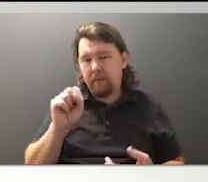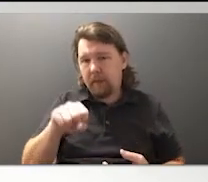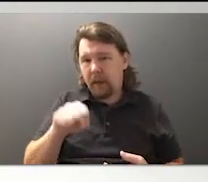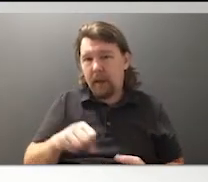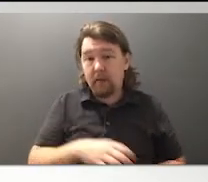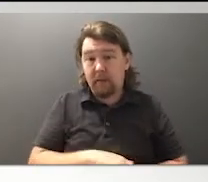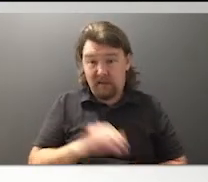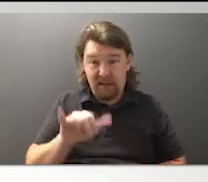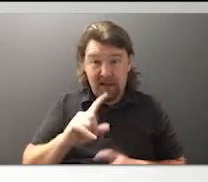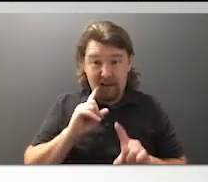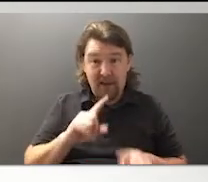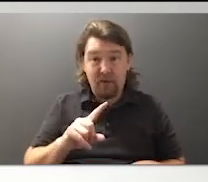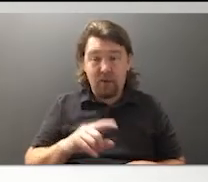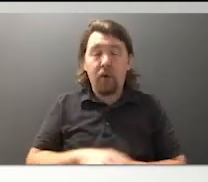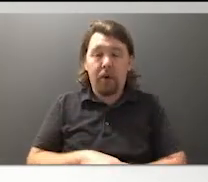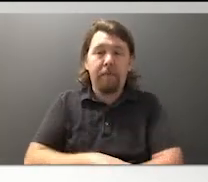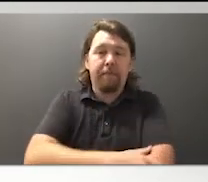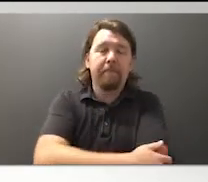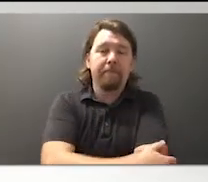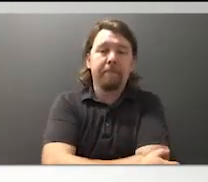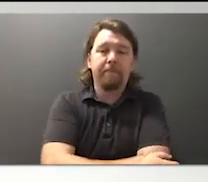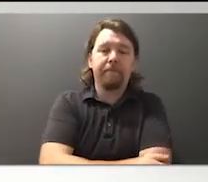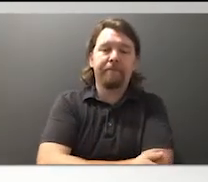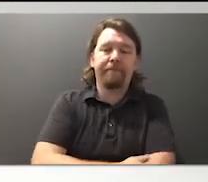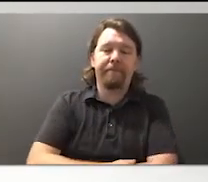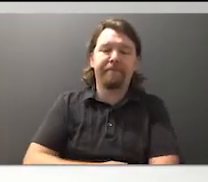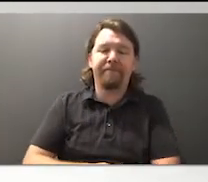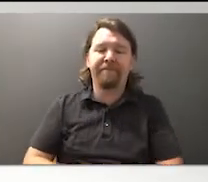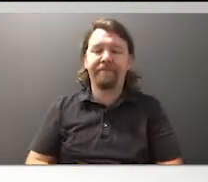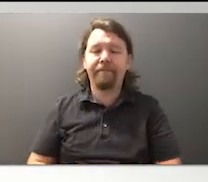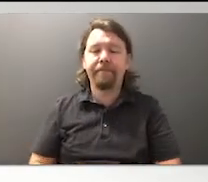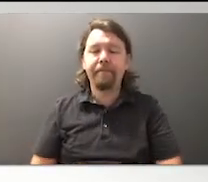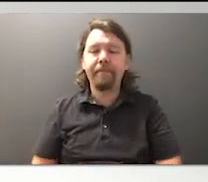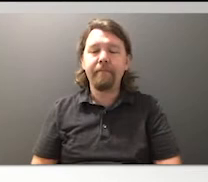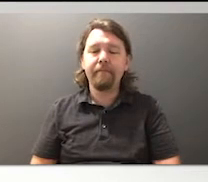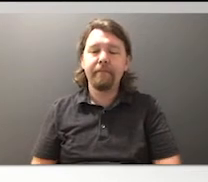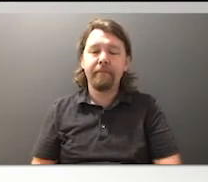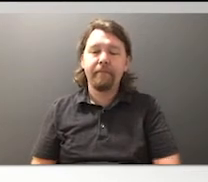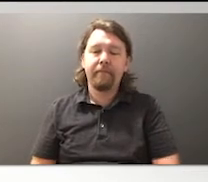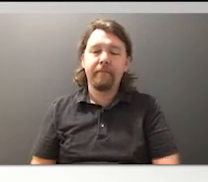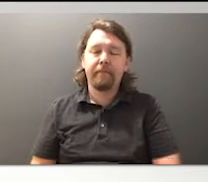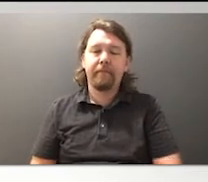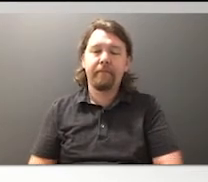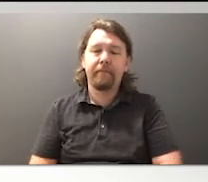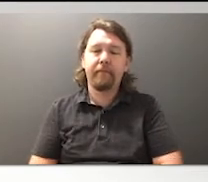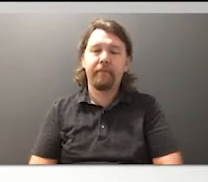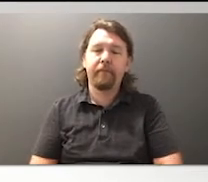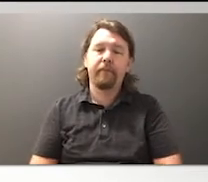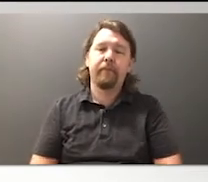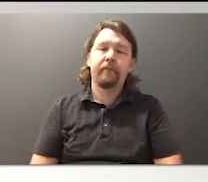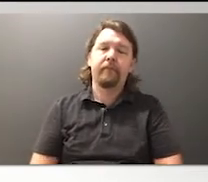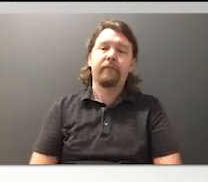the question? Great. Barbara, and then we'll come back to these other people. I'll go over here. Barbara.